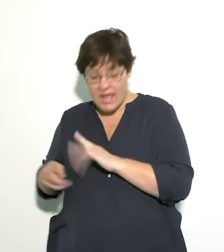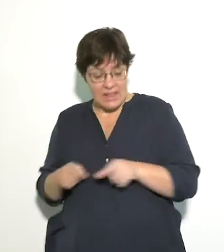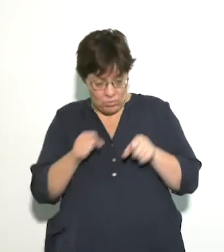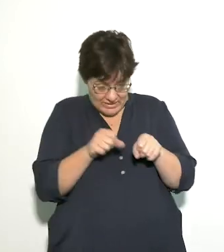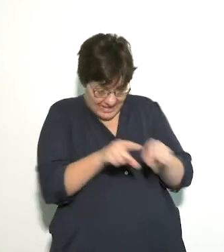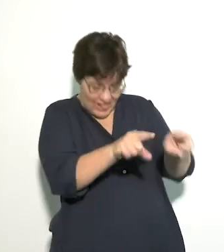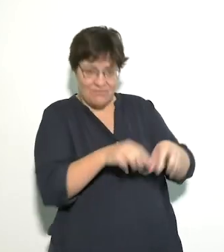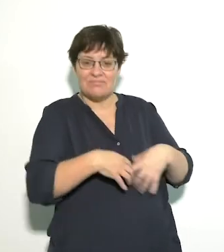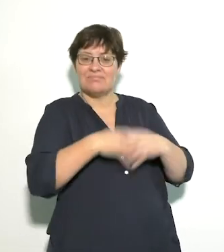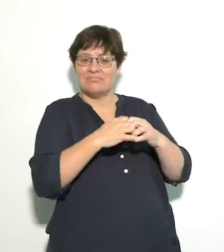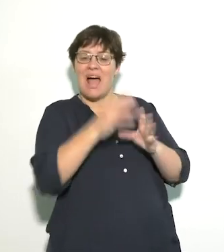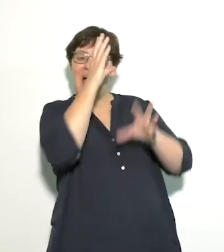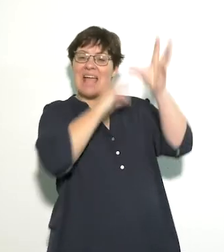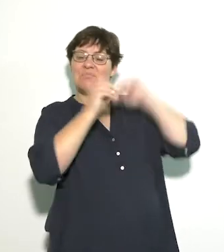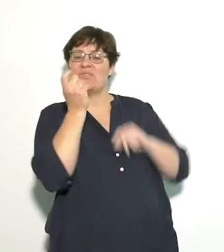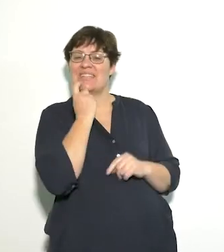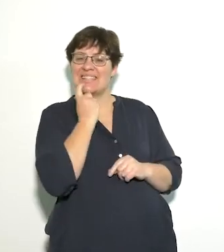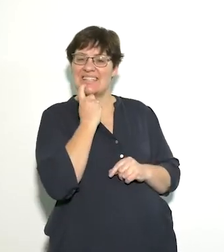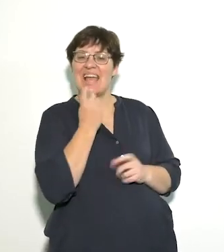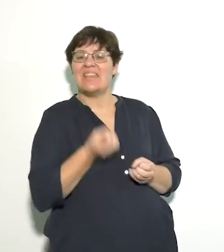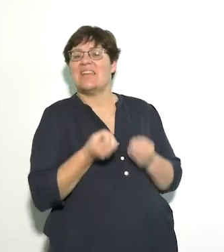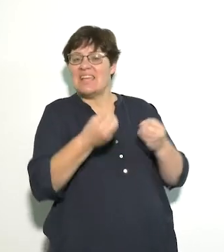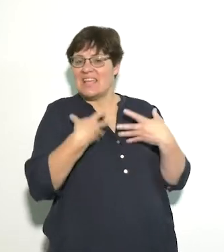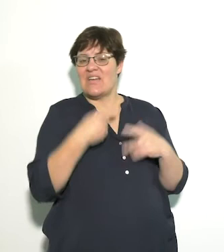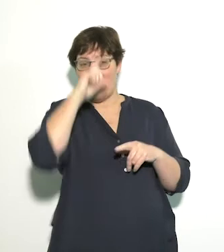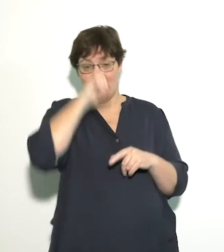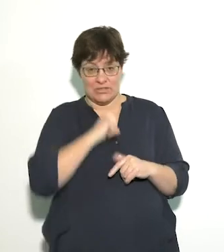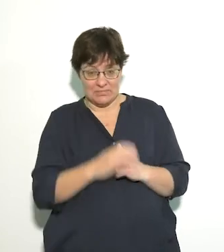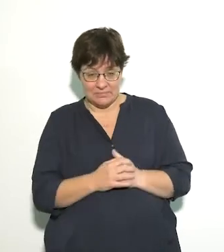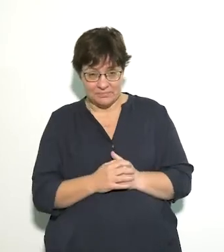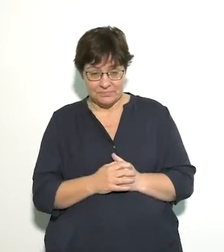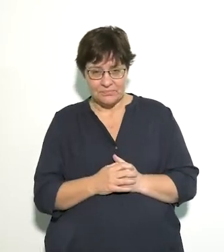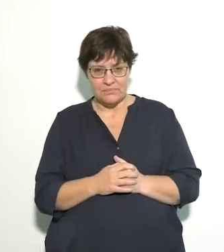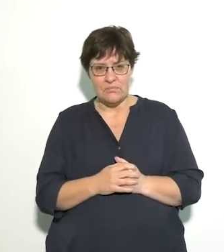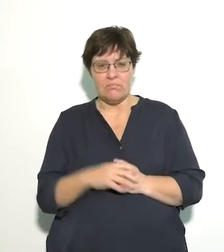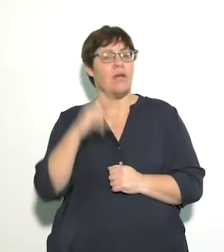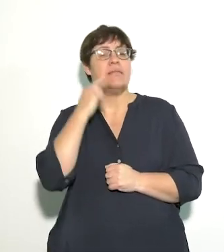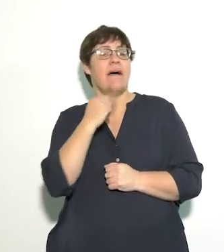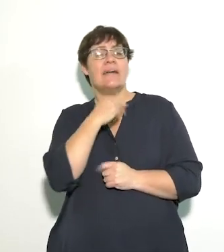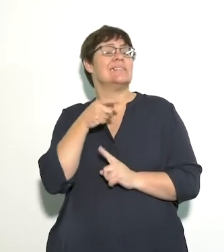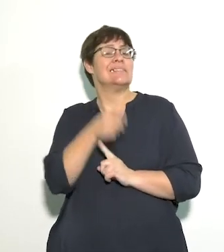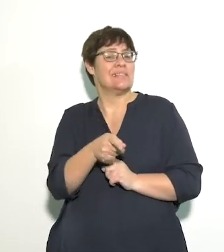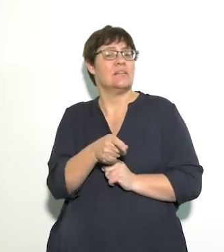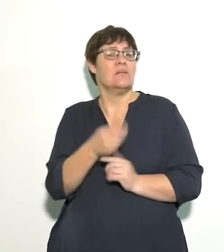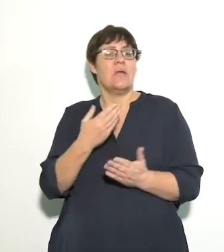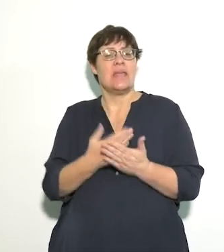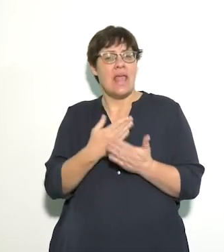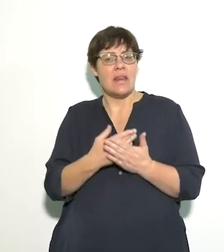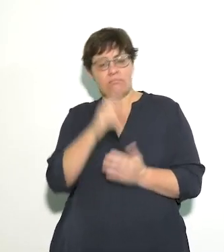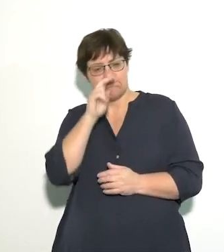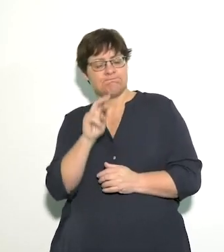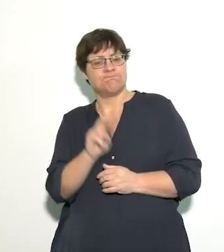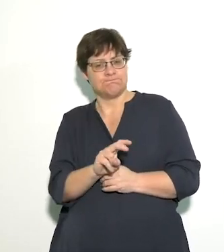to do with their experiences of the dentist, and they can provide the pictures for you. Okay, and what's nice about this is that you can